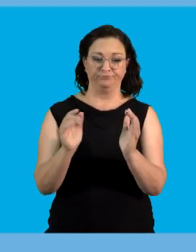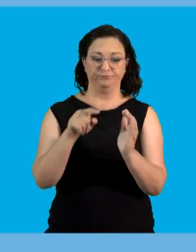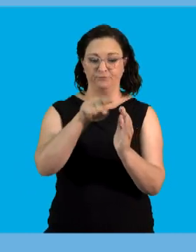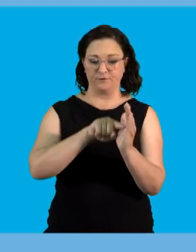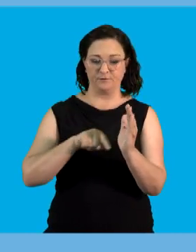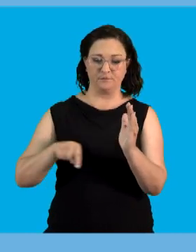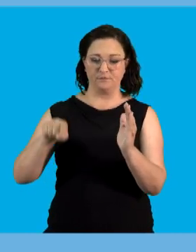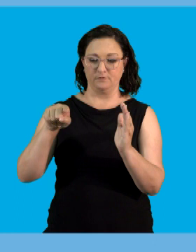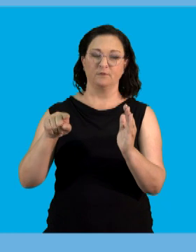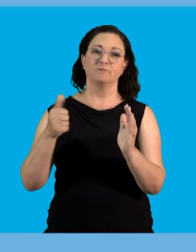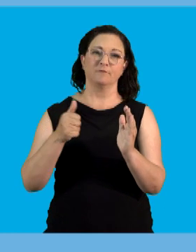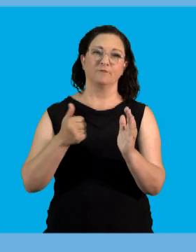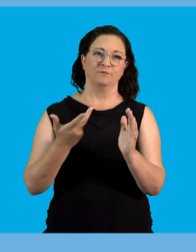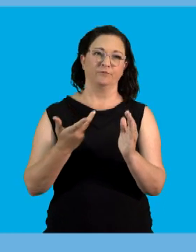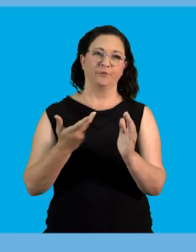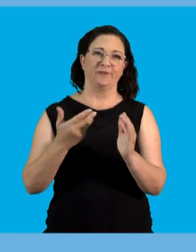take